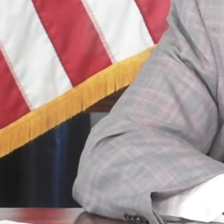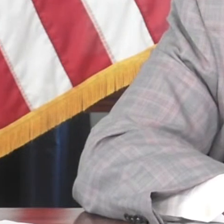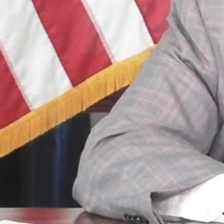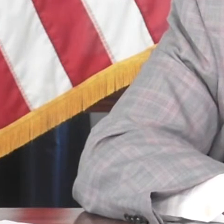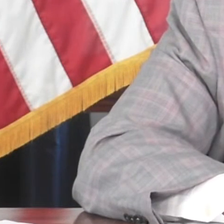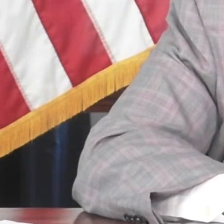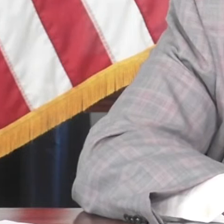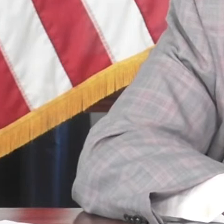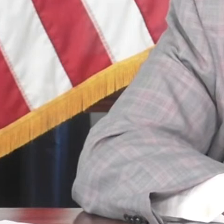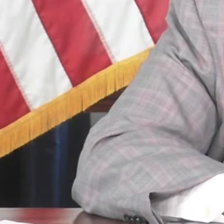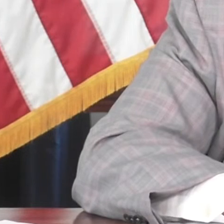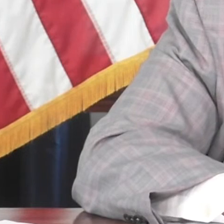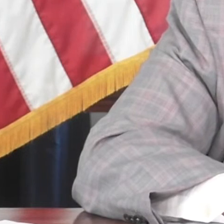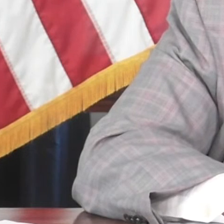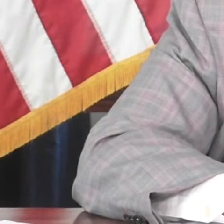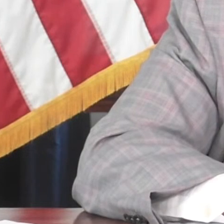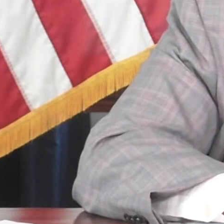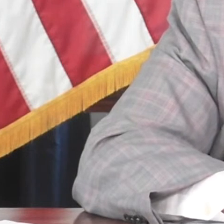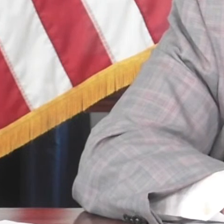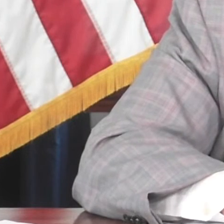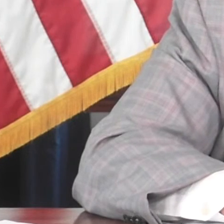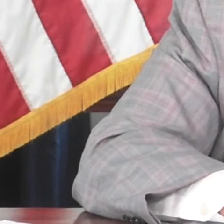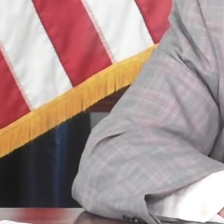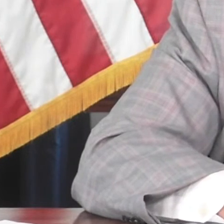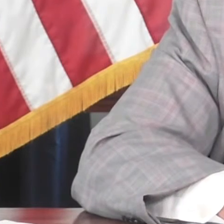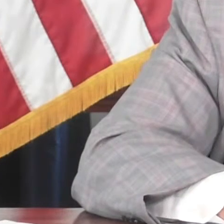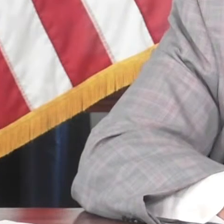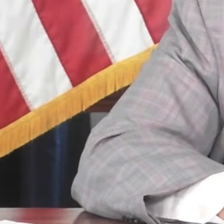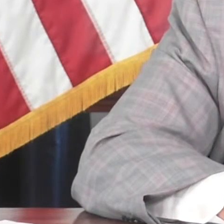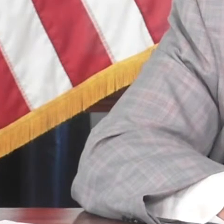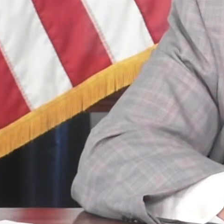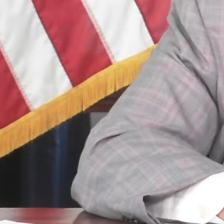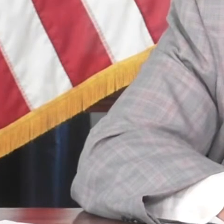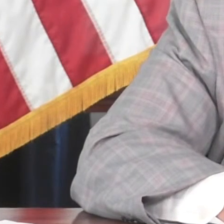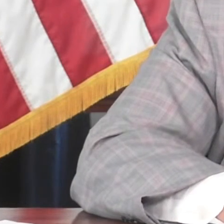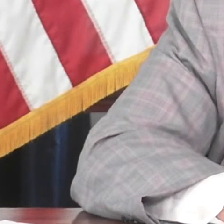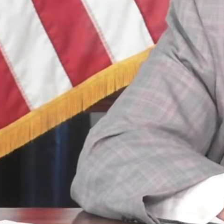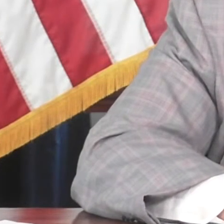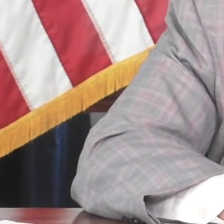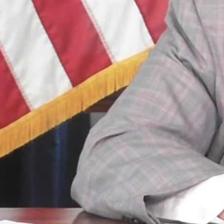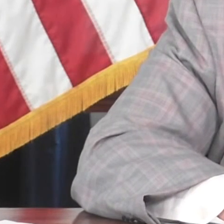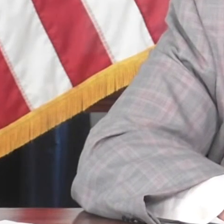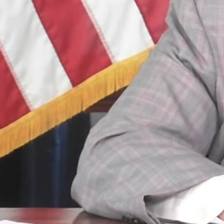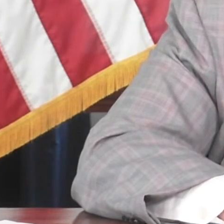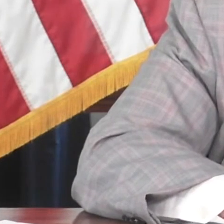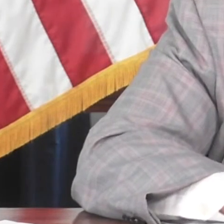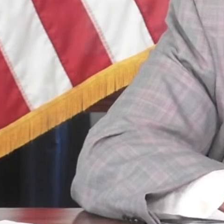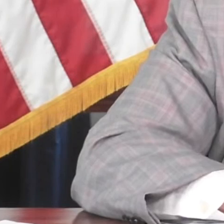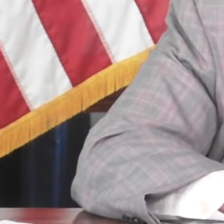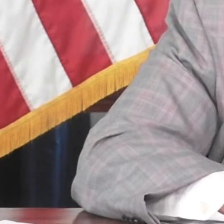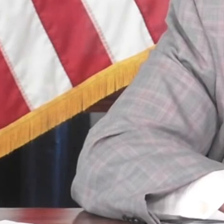Atkins, is he going to give us an update on that? Is he on today? But we'll get you an update on that, Annie.